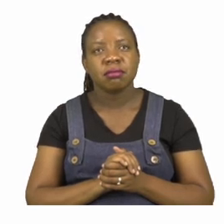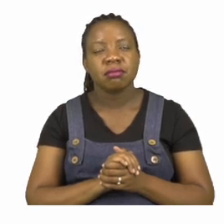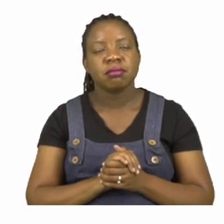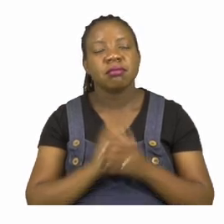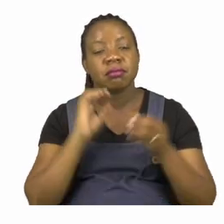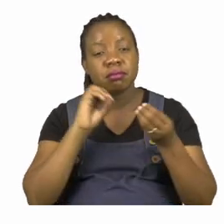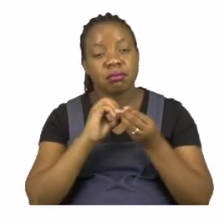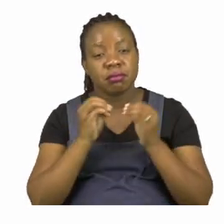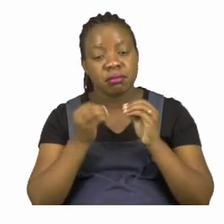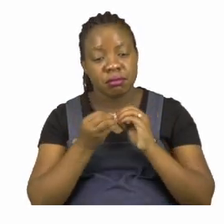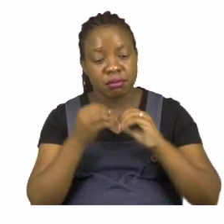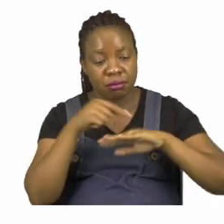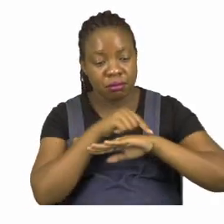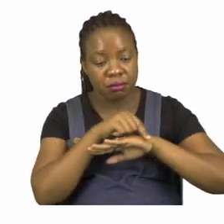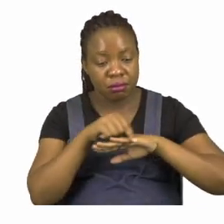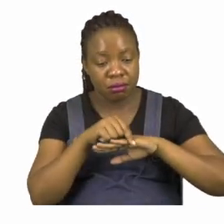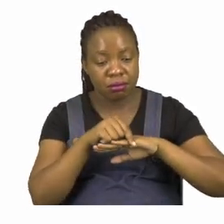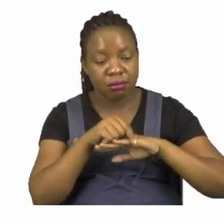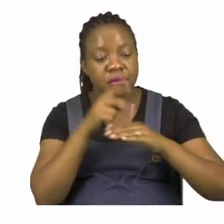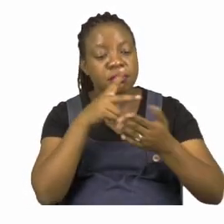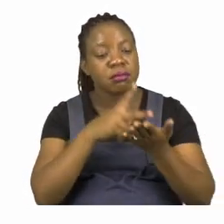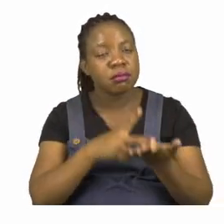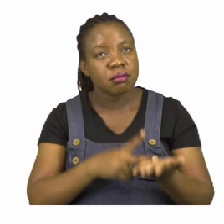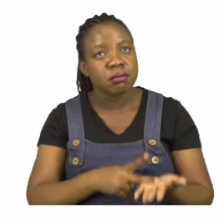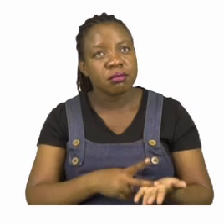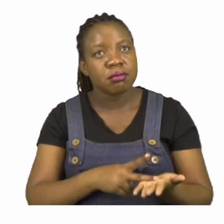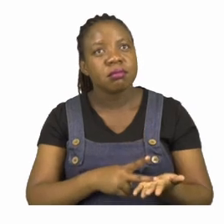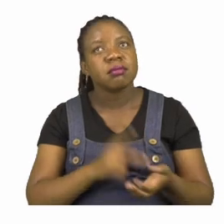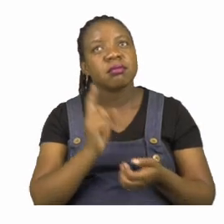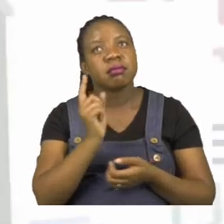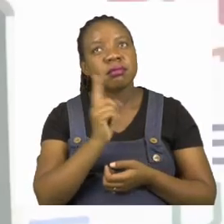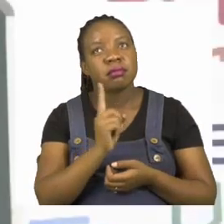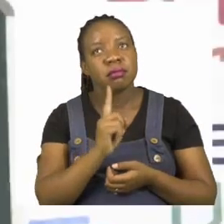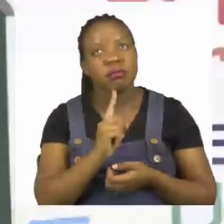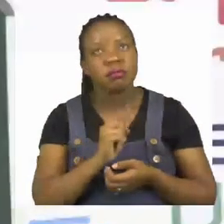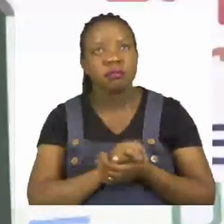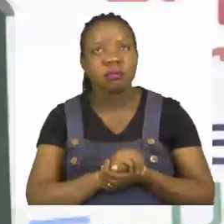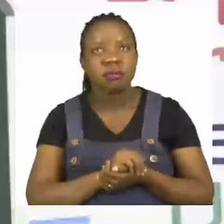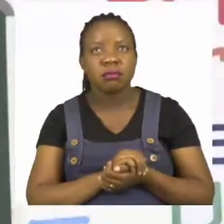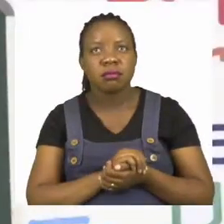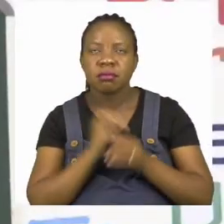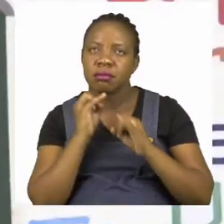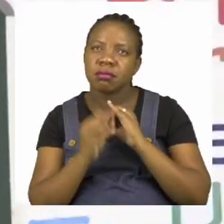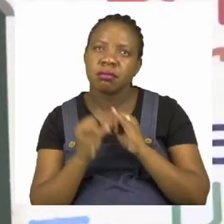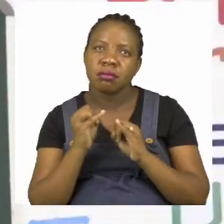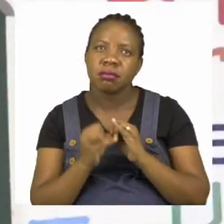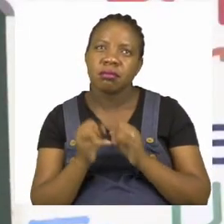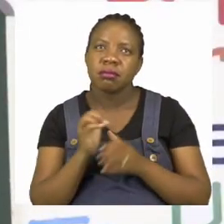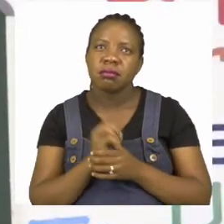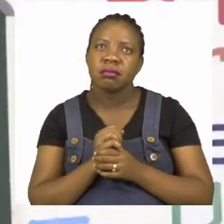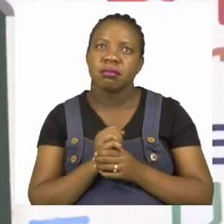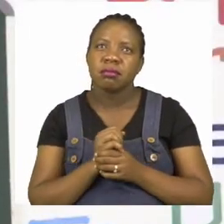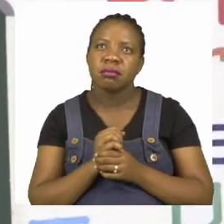underlined digit. We're going to do the last one together. Now, the number says